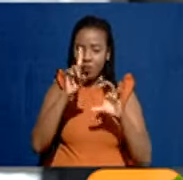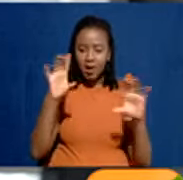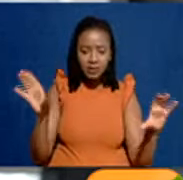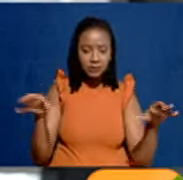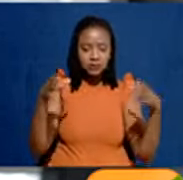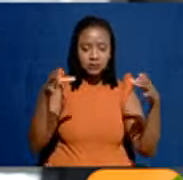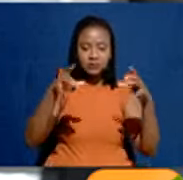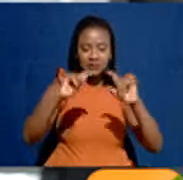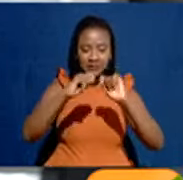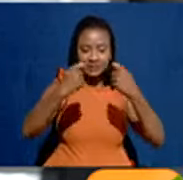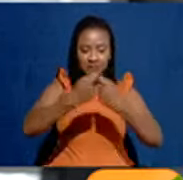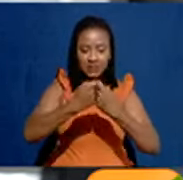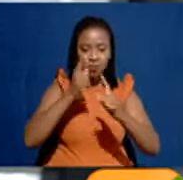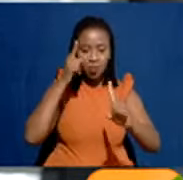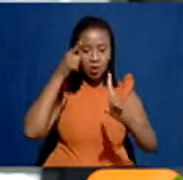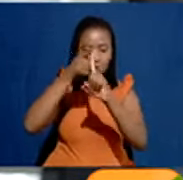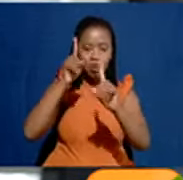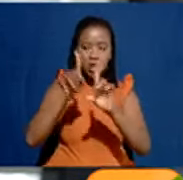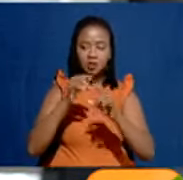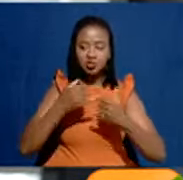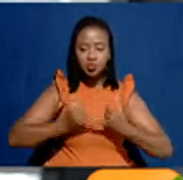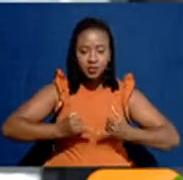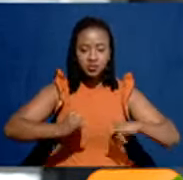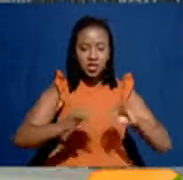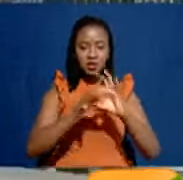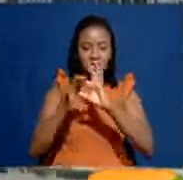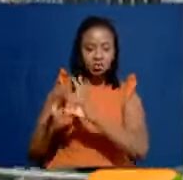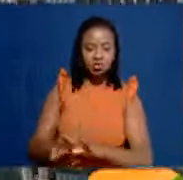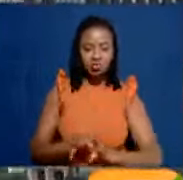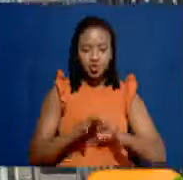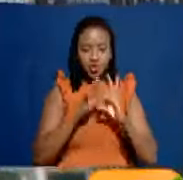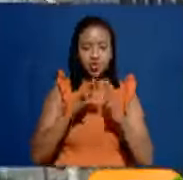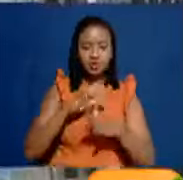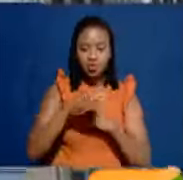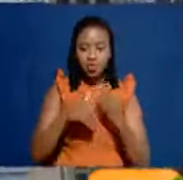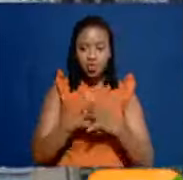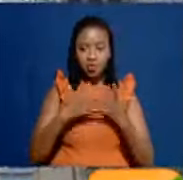culture, and try to unite everyone together.